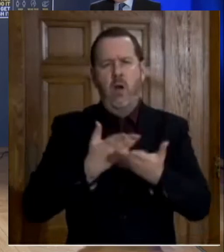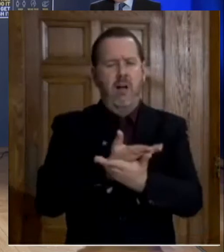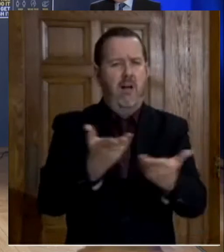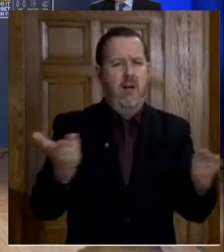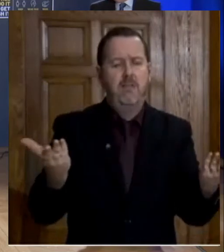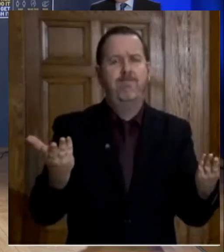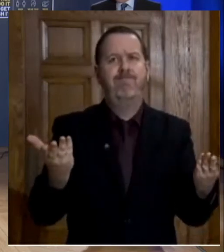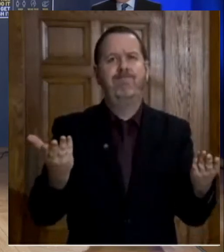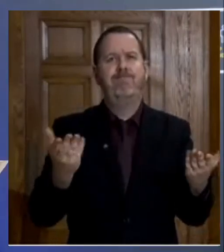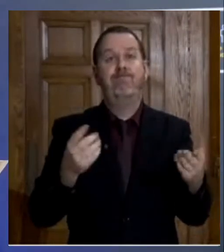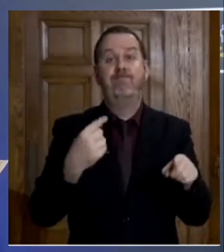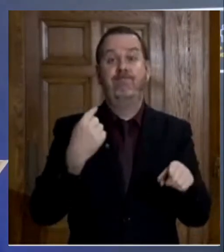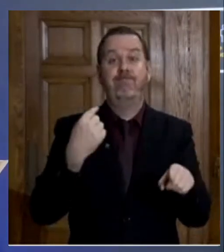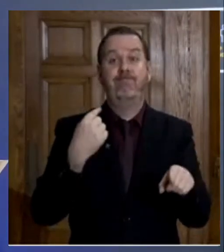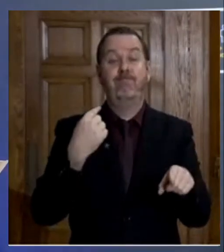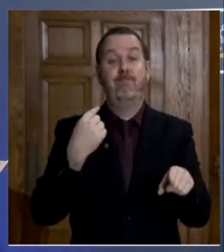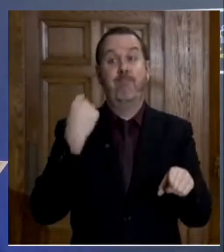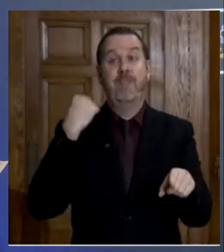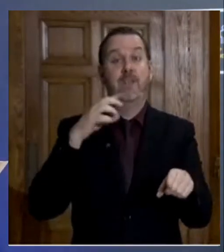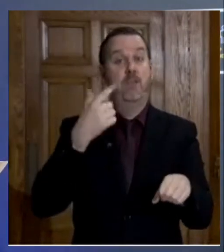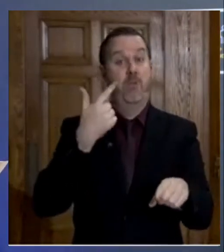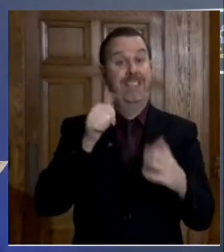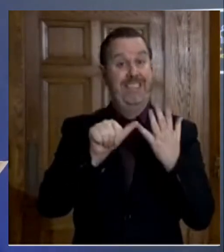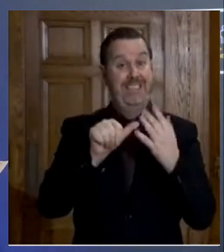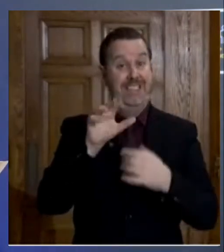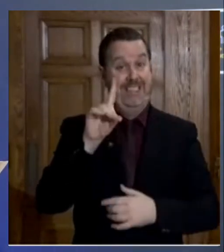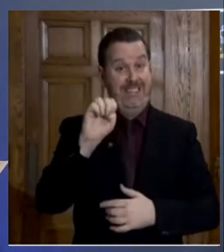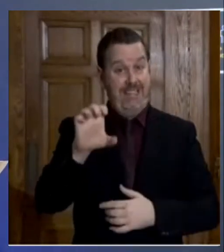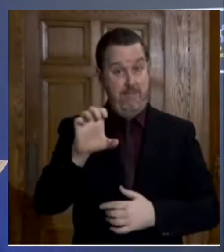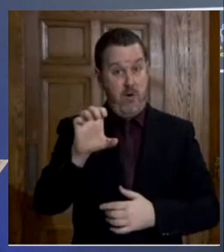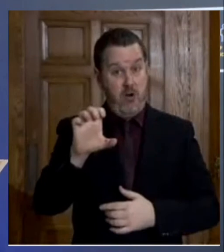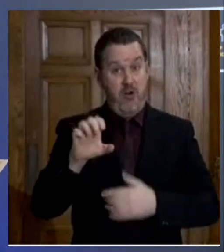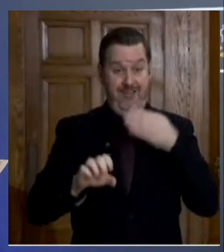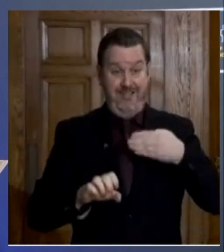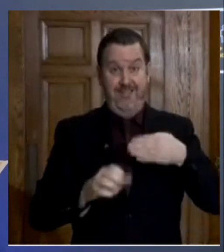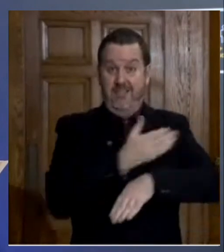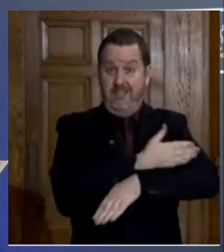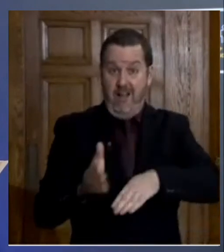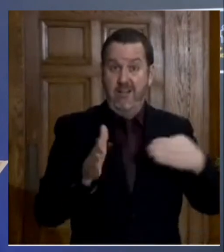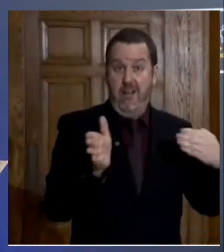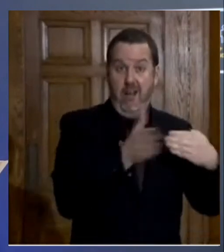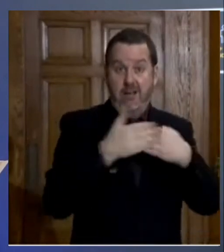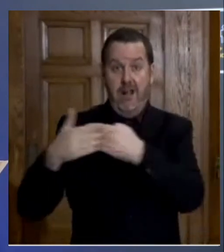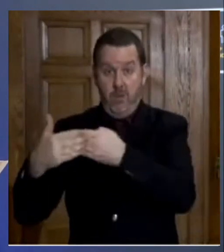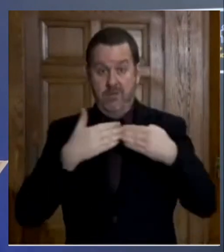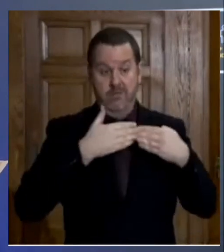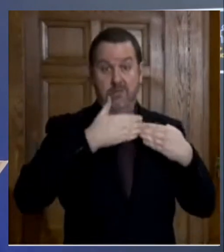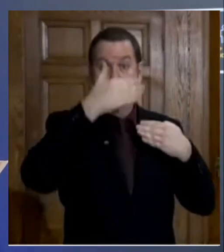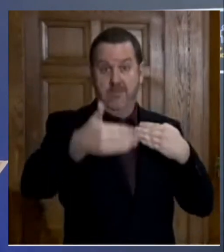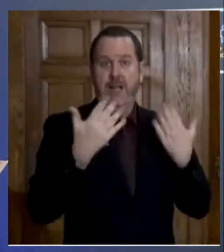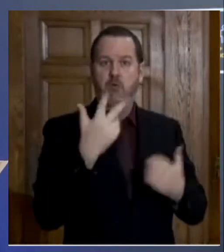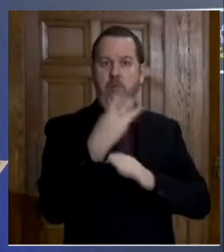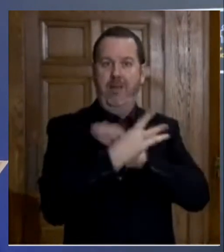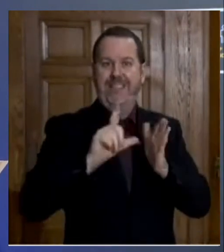we come into this period on the 26th of December. We're 3 weeks through with 3 weeks to go. So it is about the people of Northern Ireland doing what they